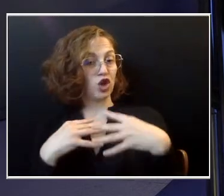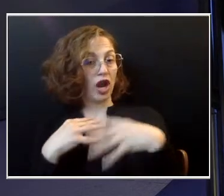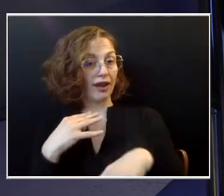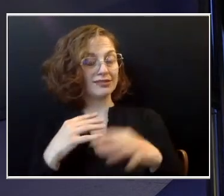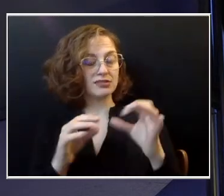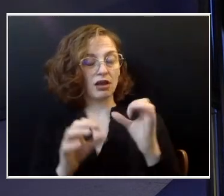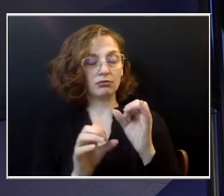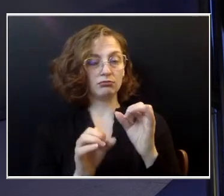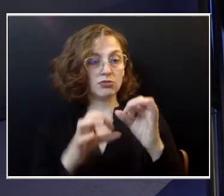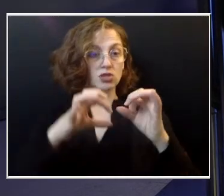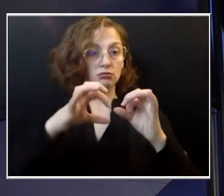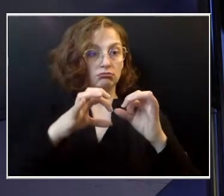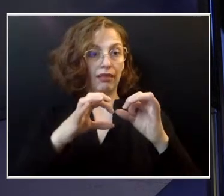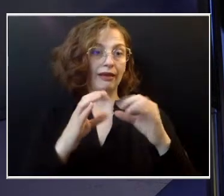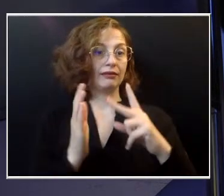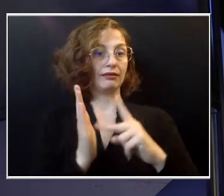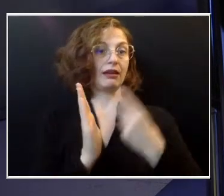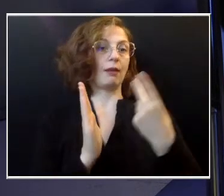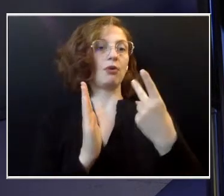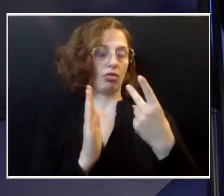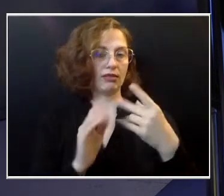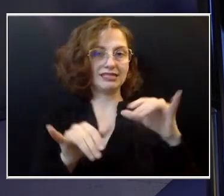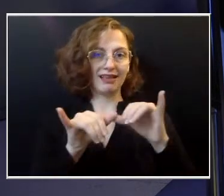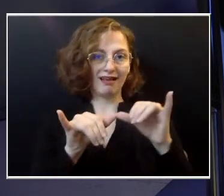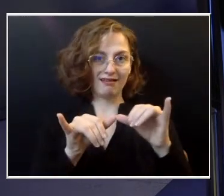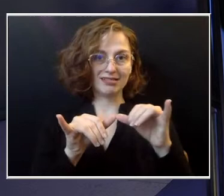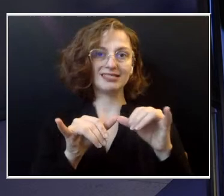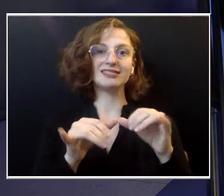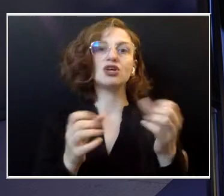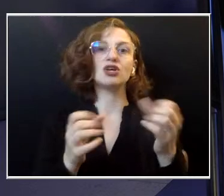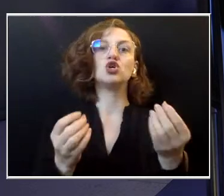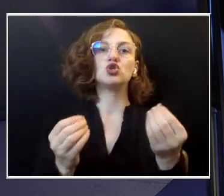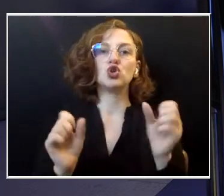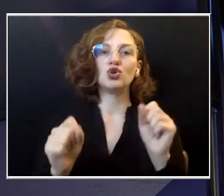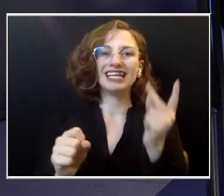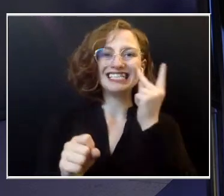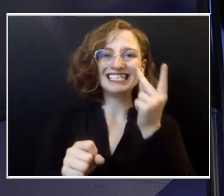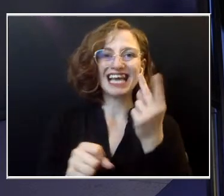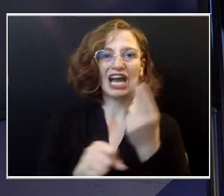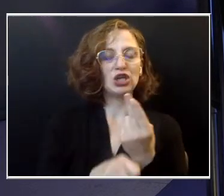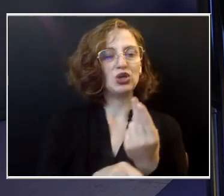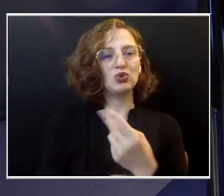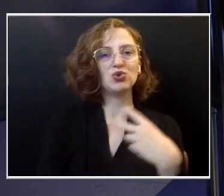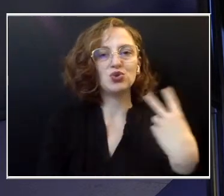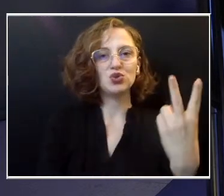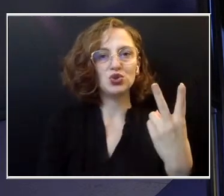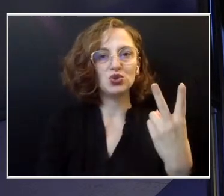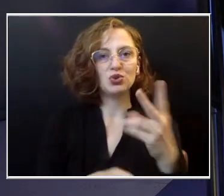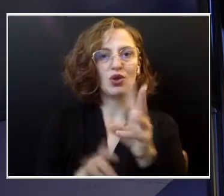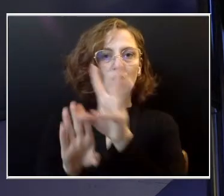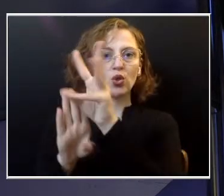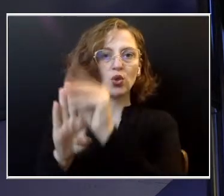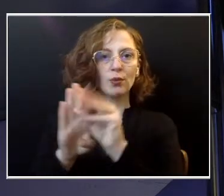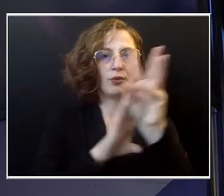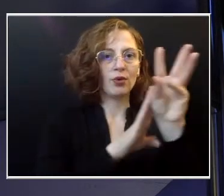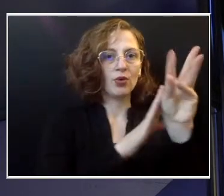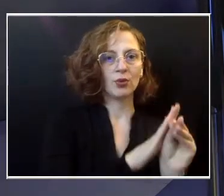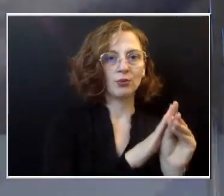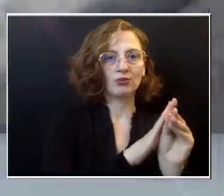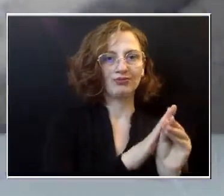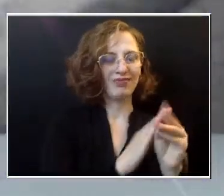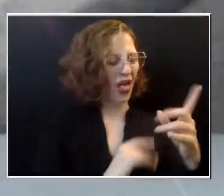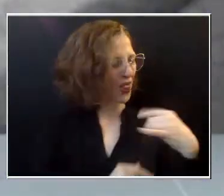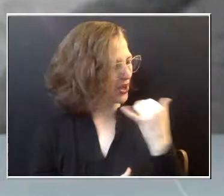stent retrievers, you can see there in parallel, just to try to get it more clot out. It's like a basket. It's hard for people probably to see, but it's kind of